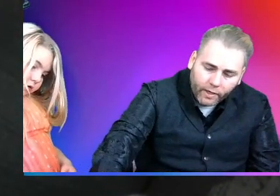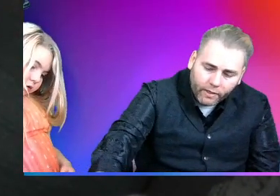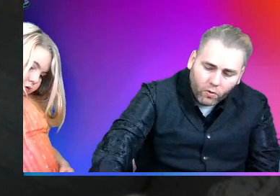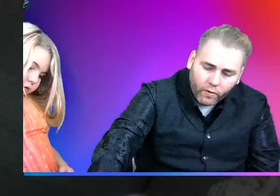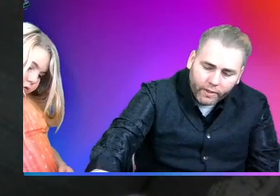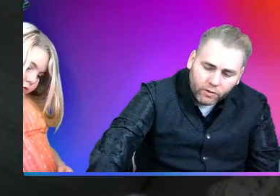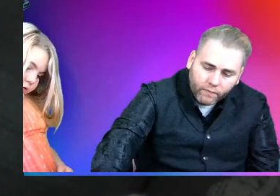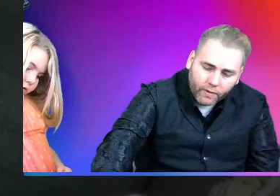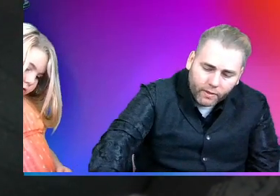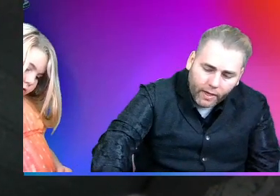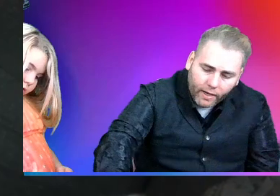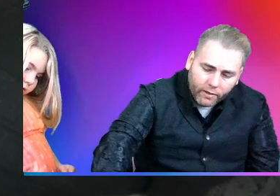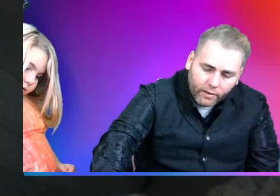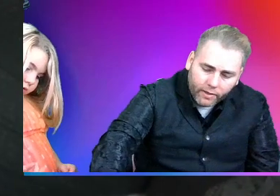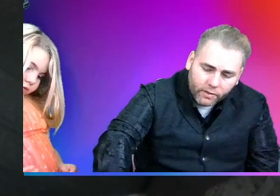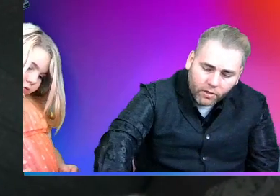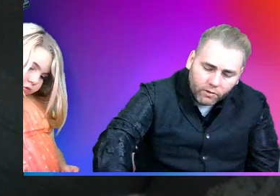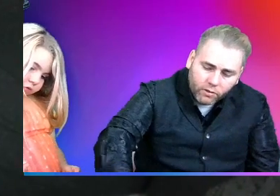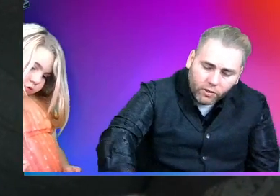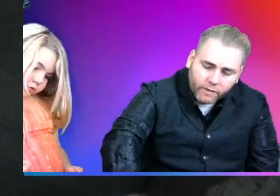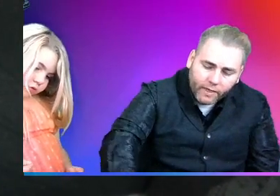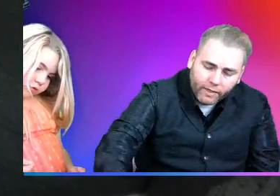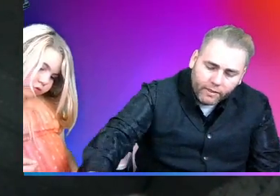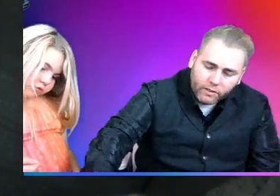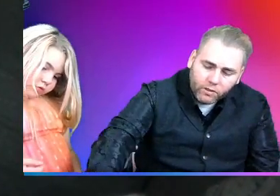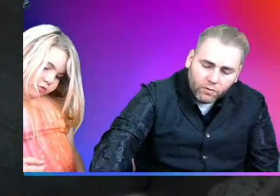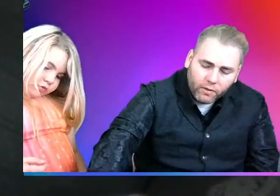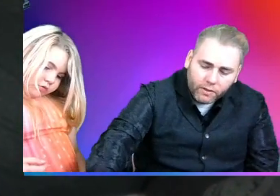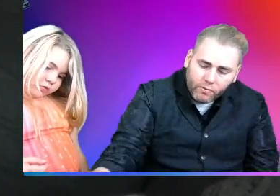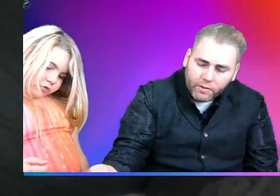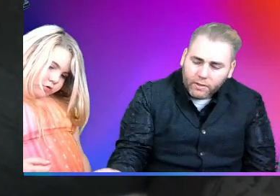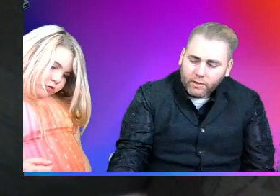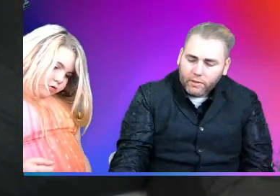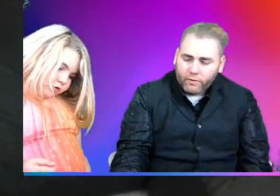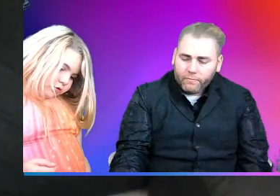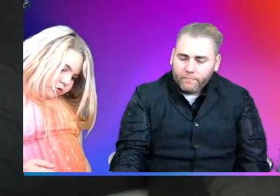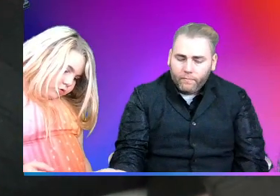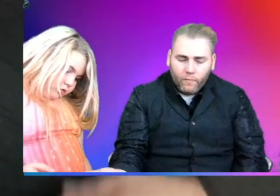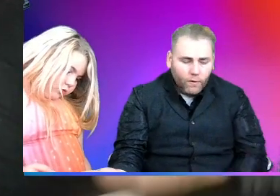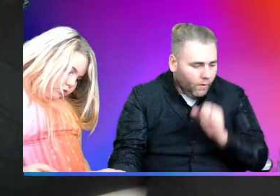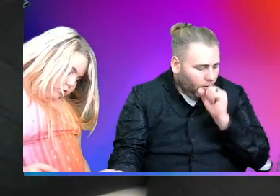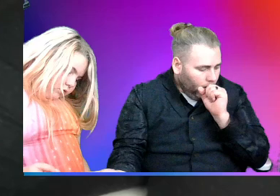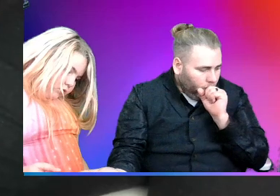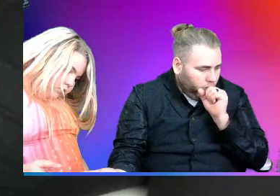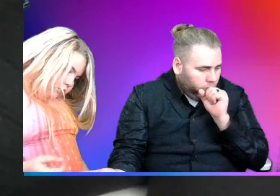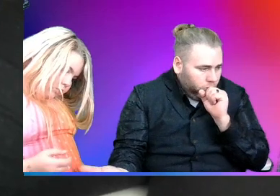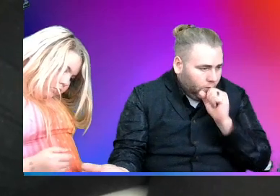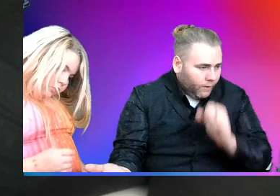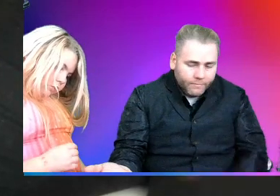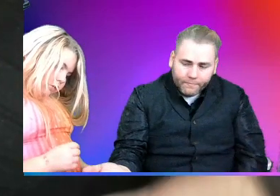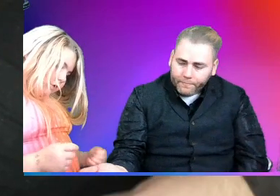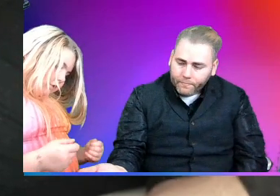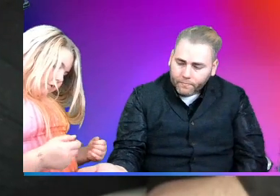And you got the coins. You've done the die. You've done this. So you just got these things here.